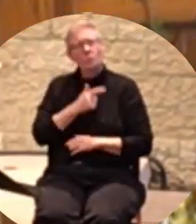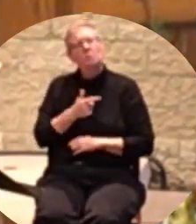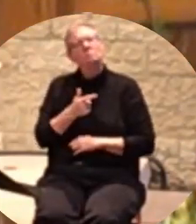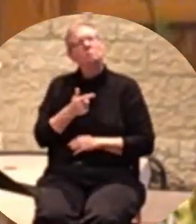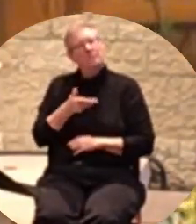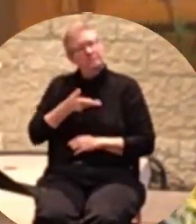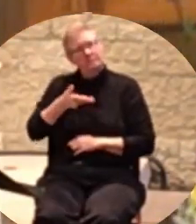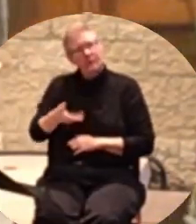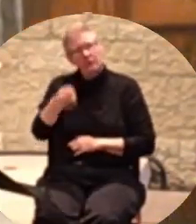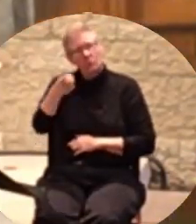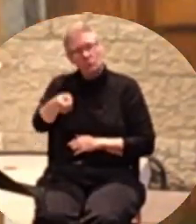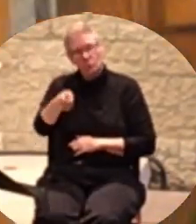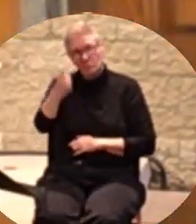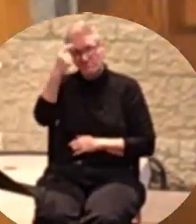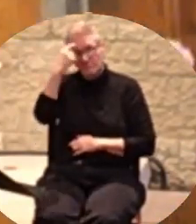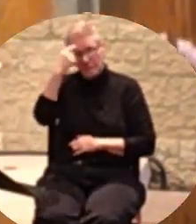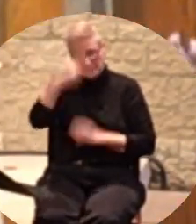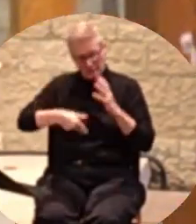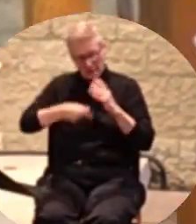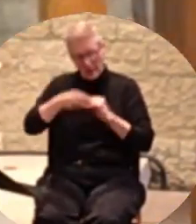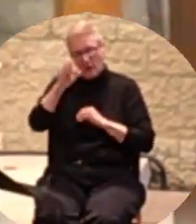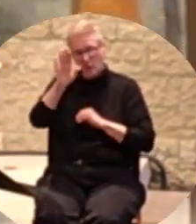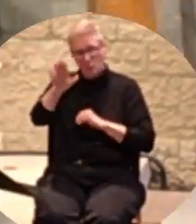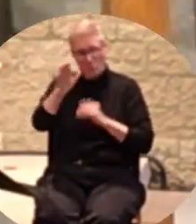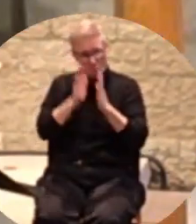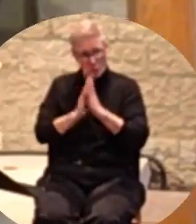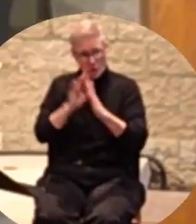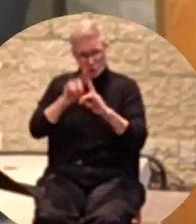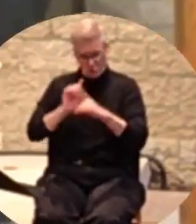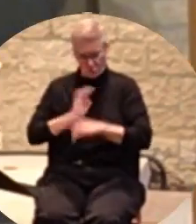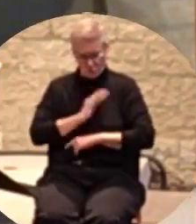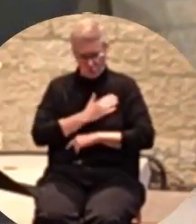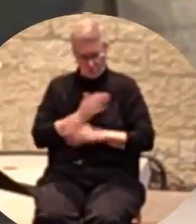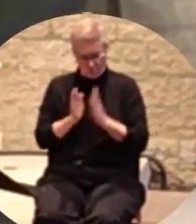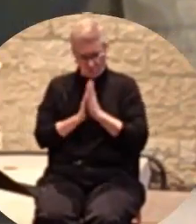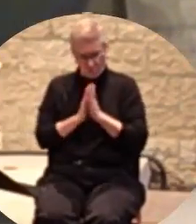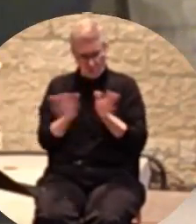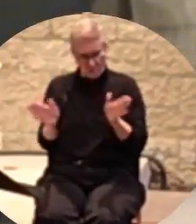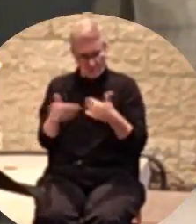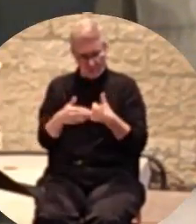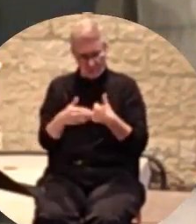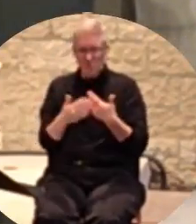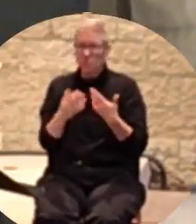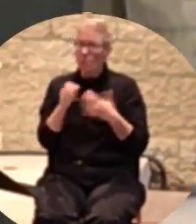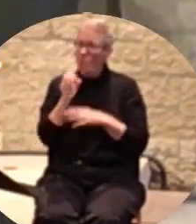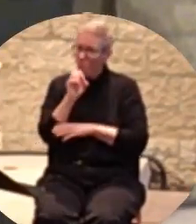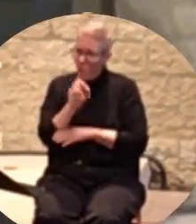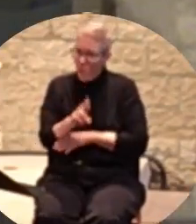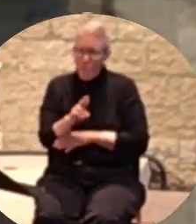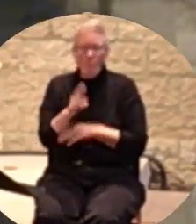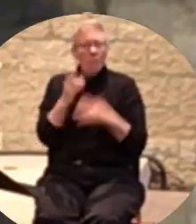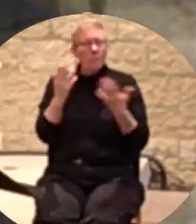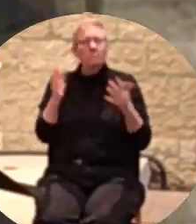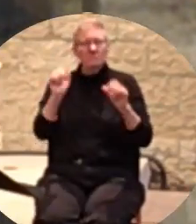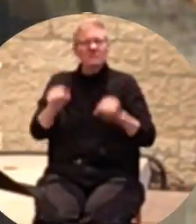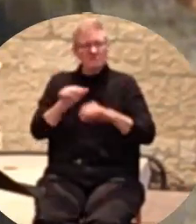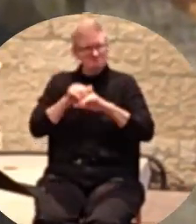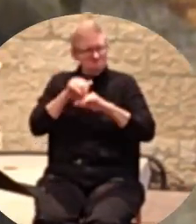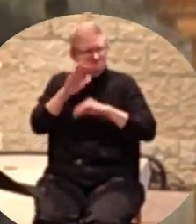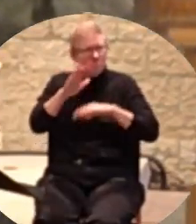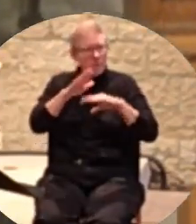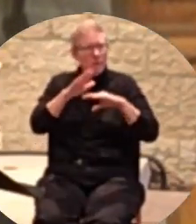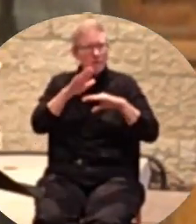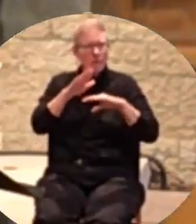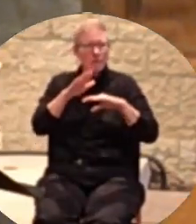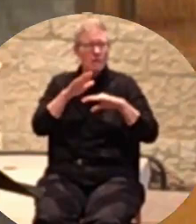your prayers to our prayer box here or submit an online prayer request via our website. Your